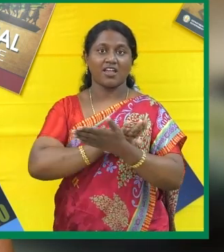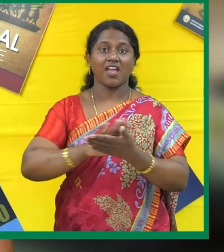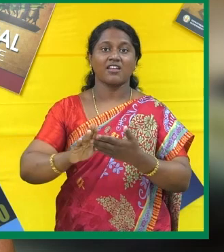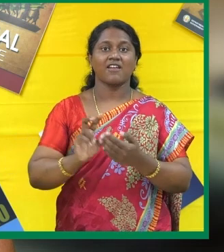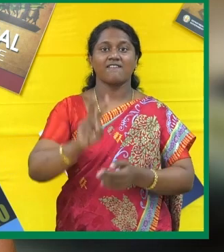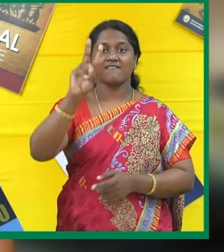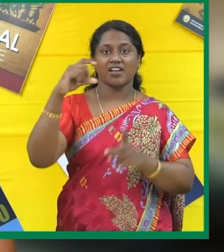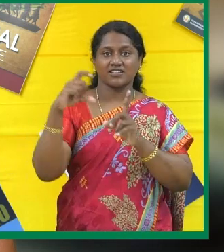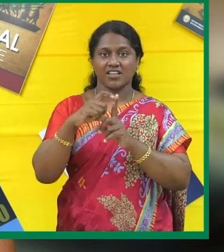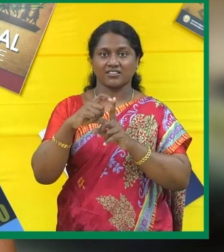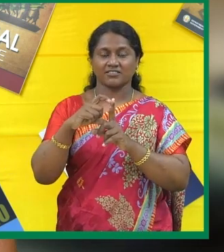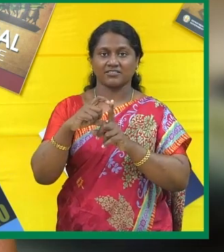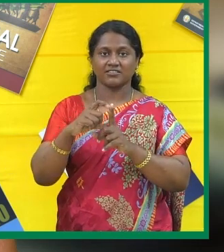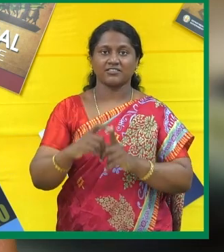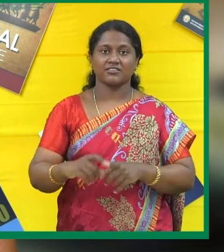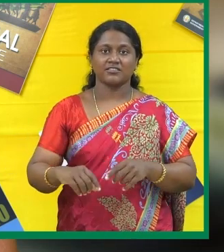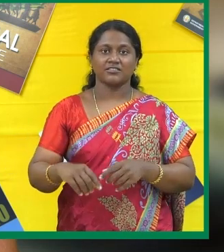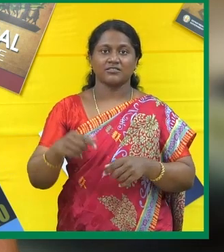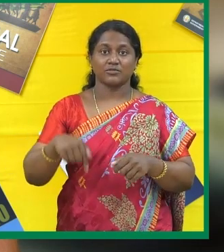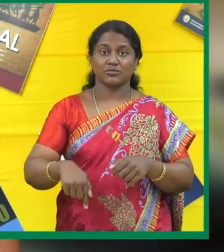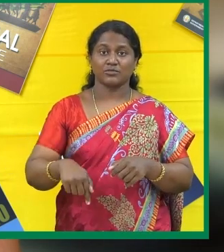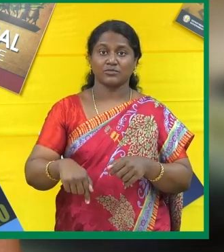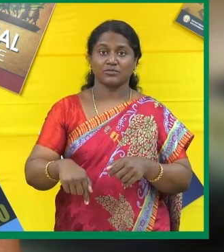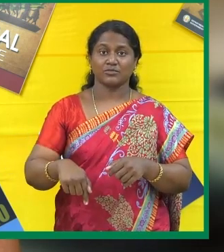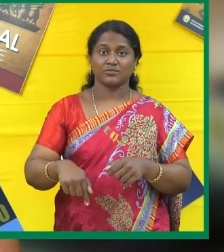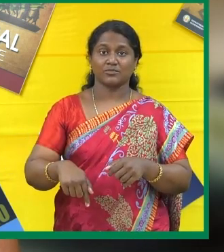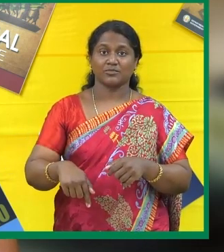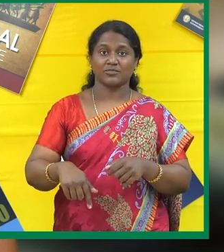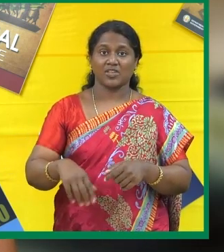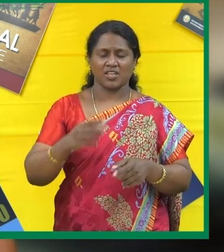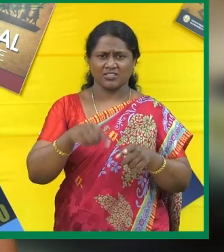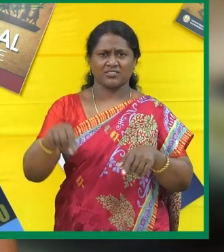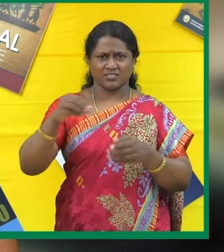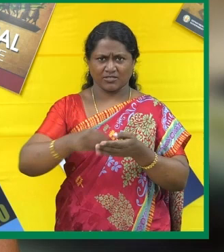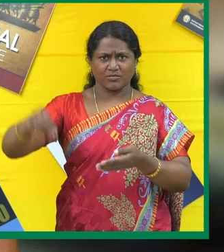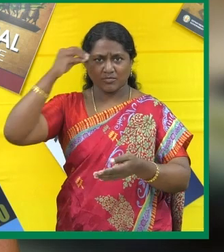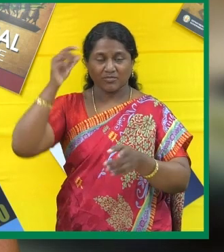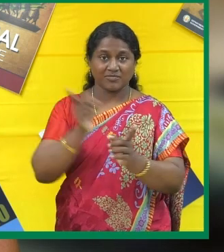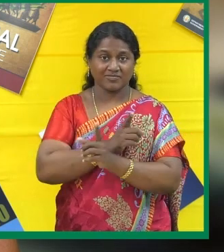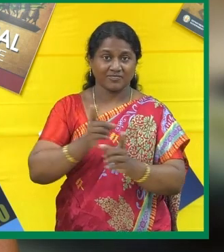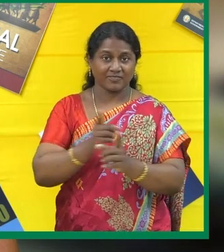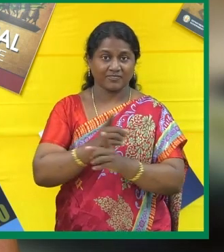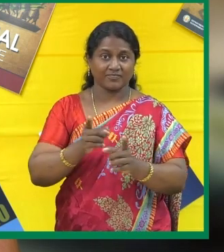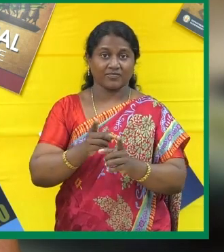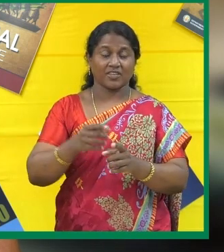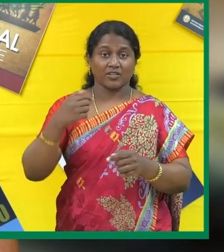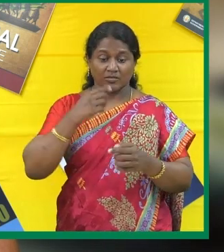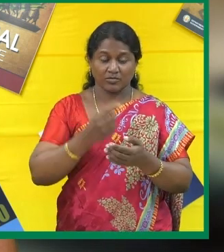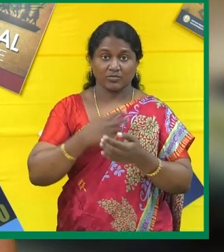van Dyke. So as it is a memory poem, you can learn